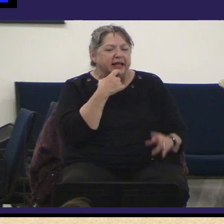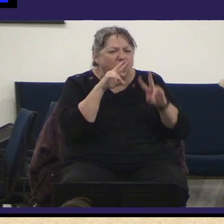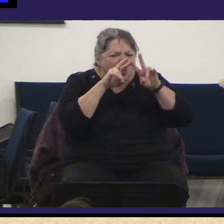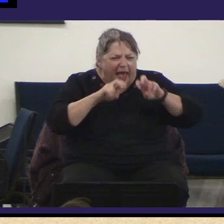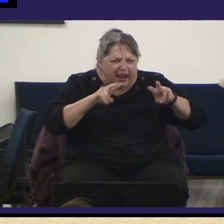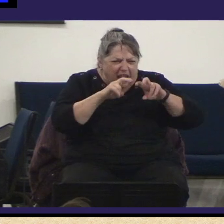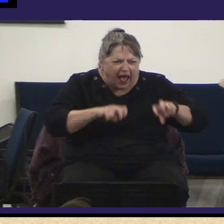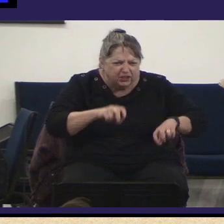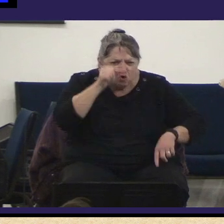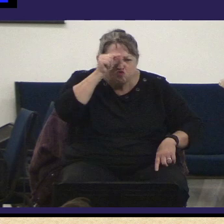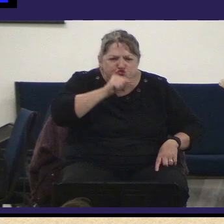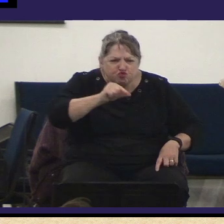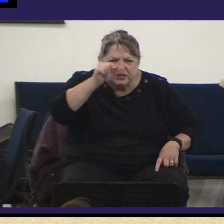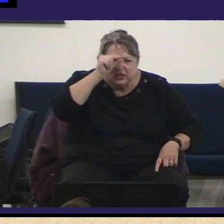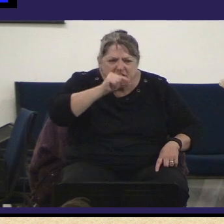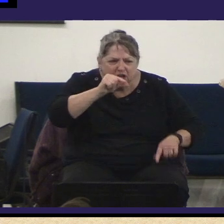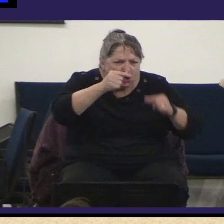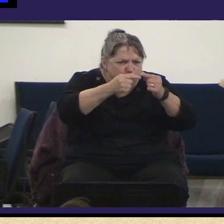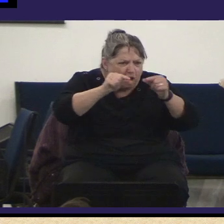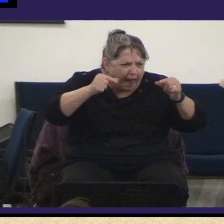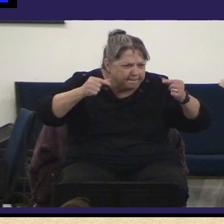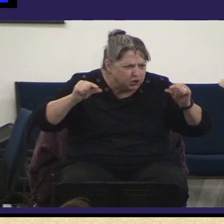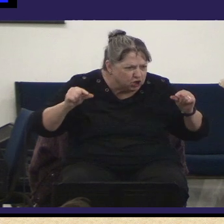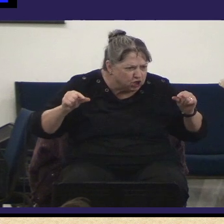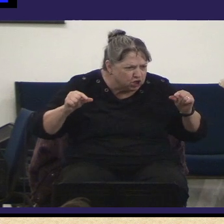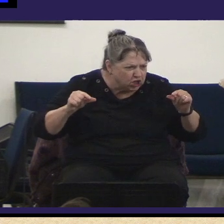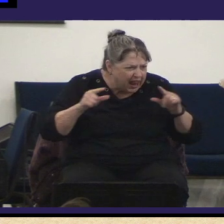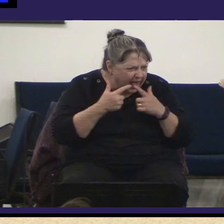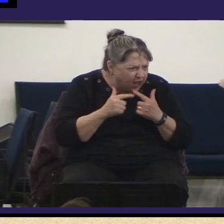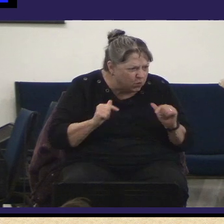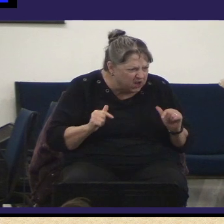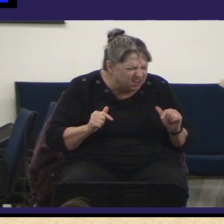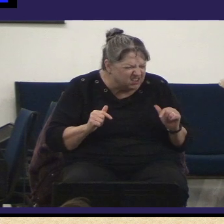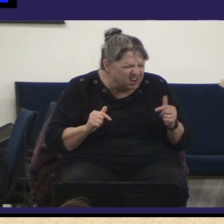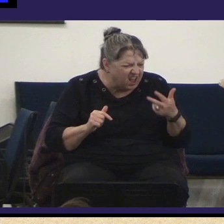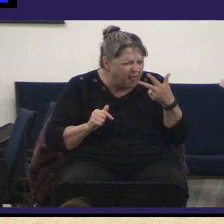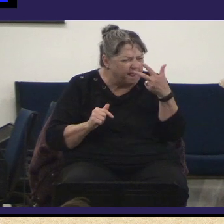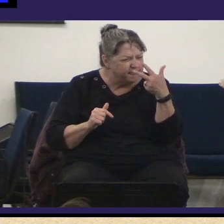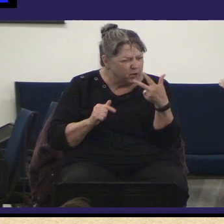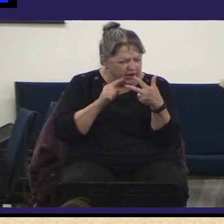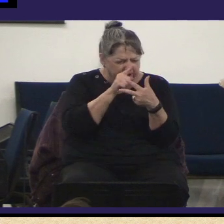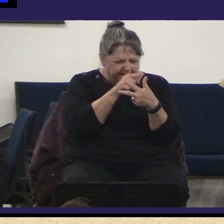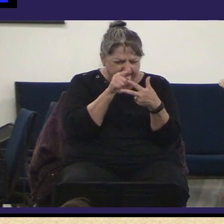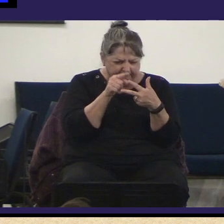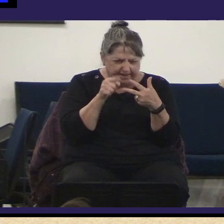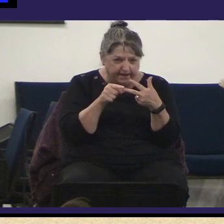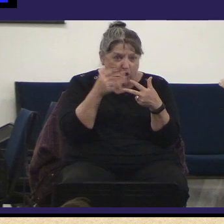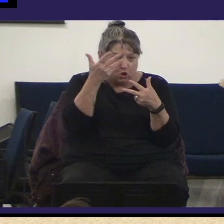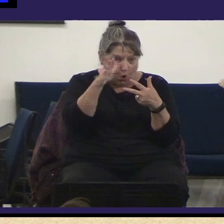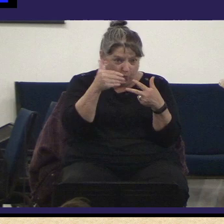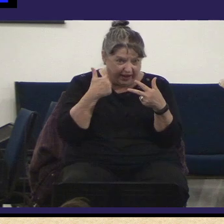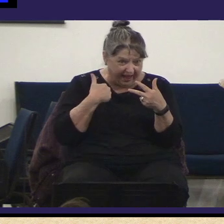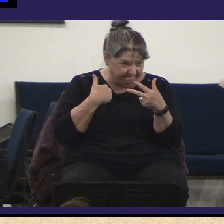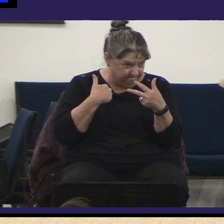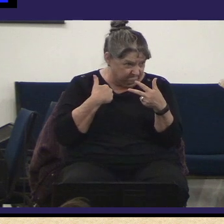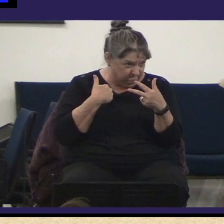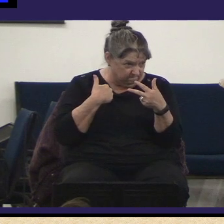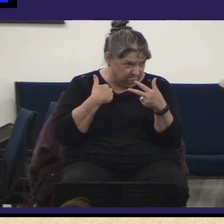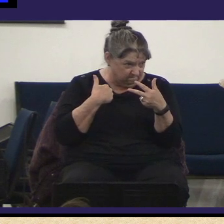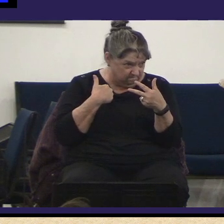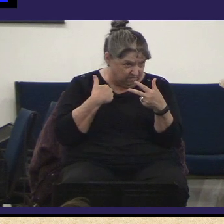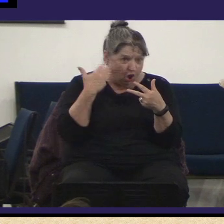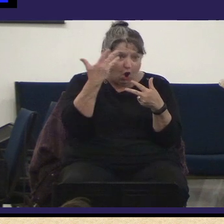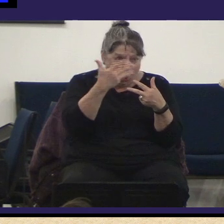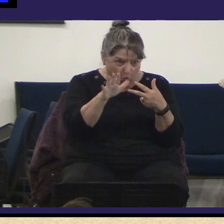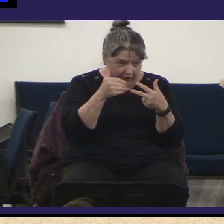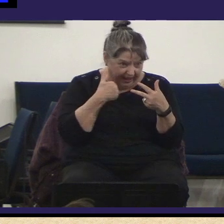Greek, the first three pieces of the armor refer to a state you are already in and should